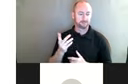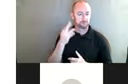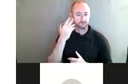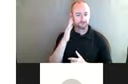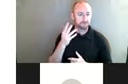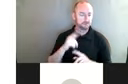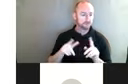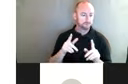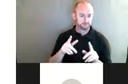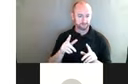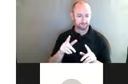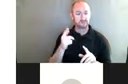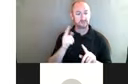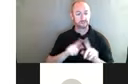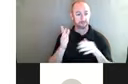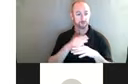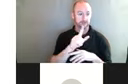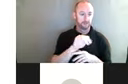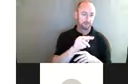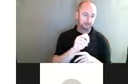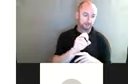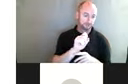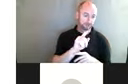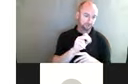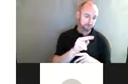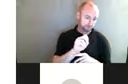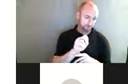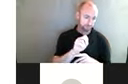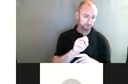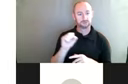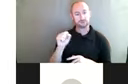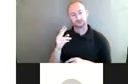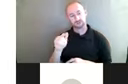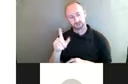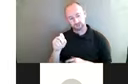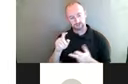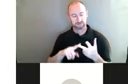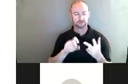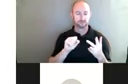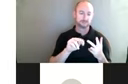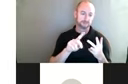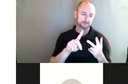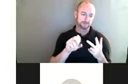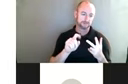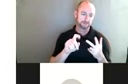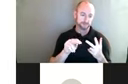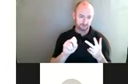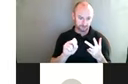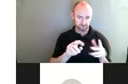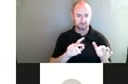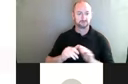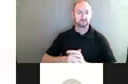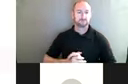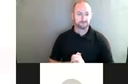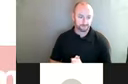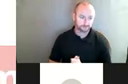Again, here's a distinct difference between limestone, dolostone, shale, sandstone, and surficial units. And